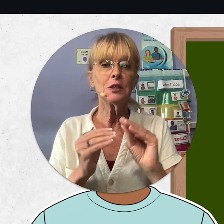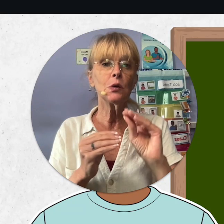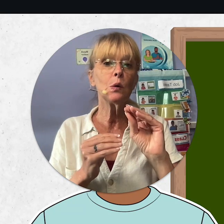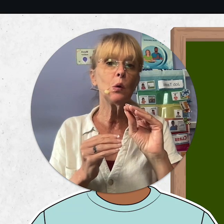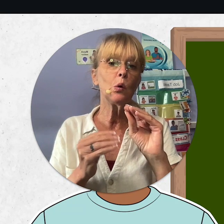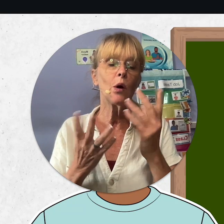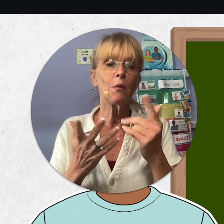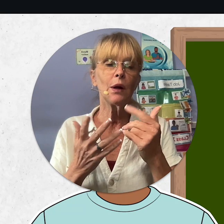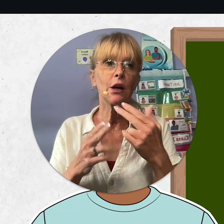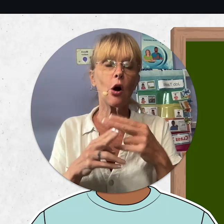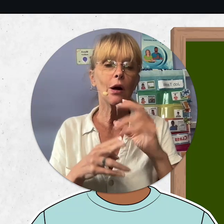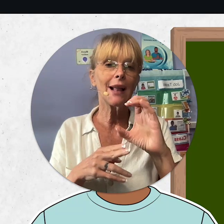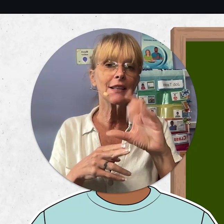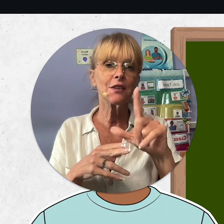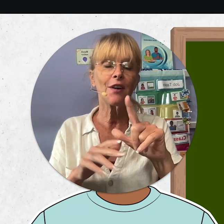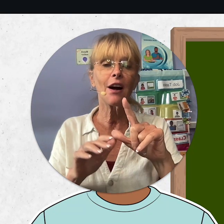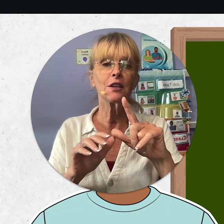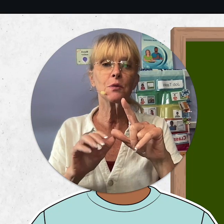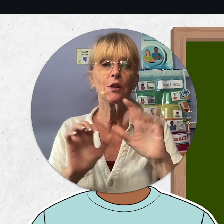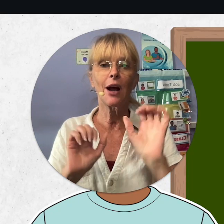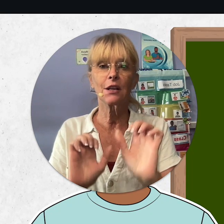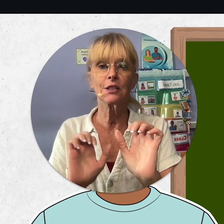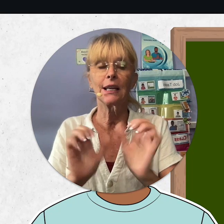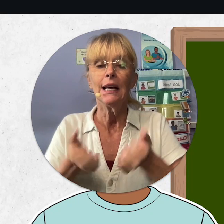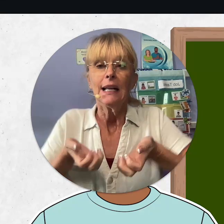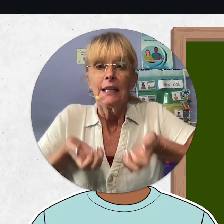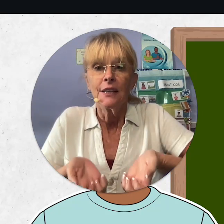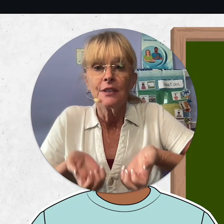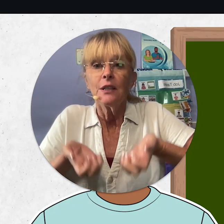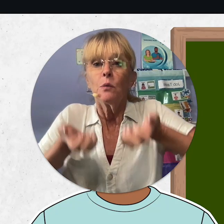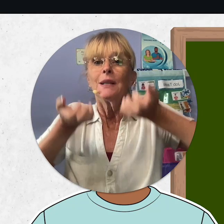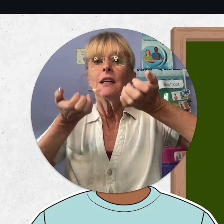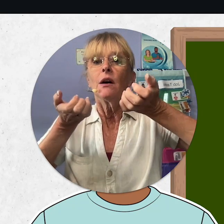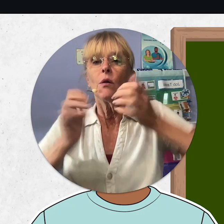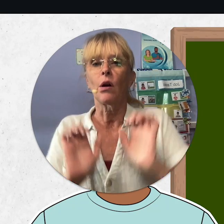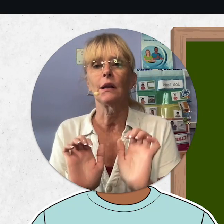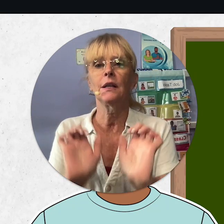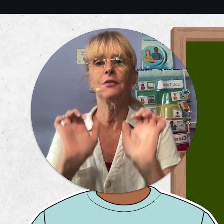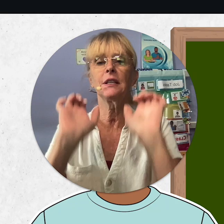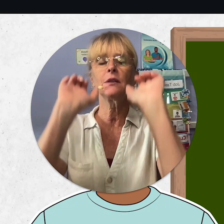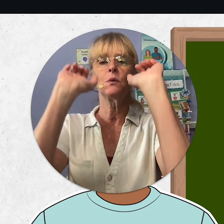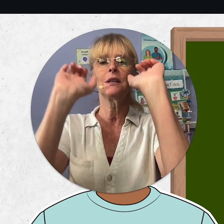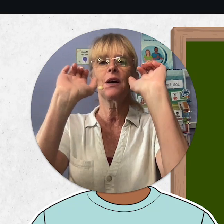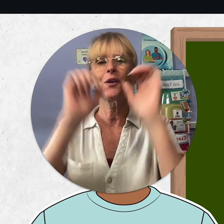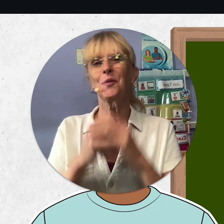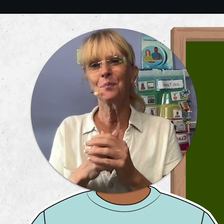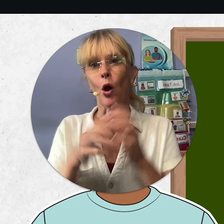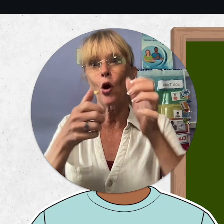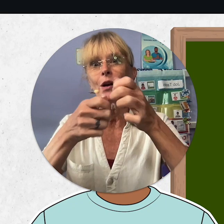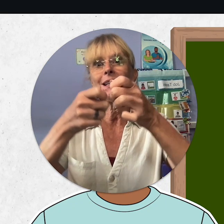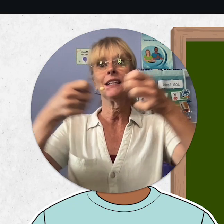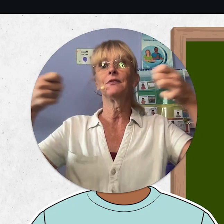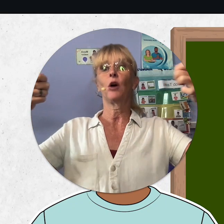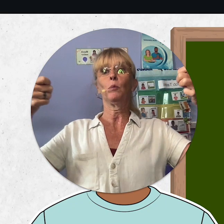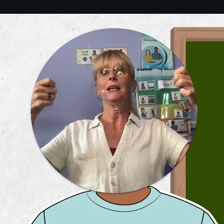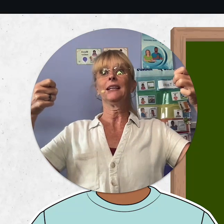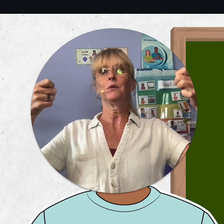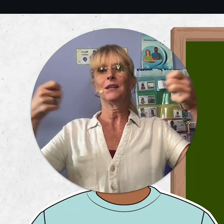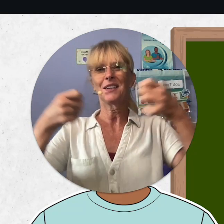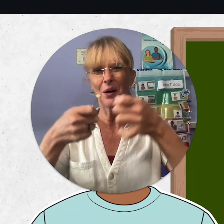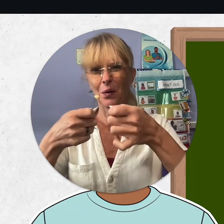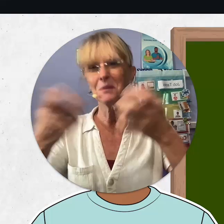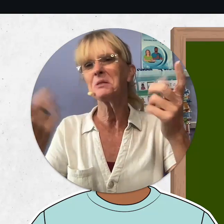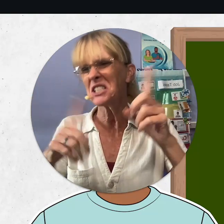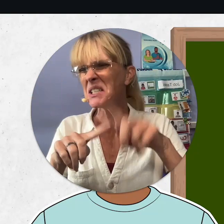move into what we call classifiers, where you're actually lifting the window or lifting the window or opening